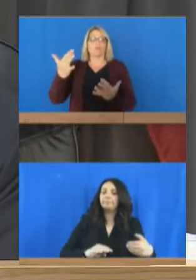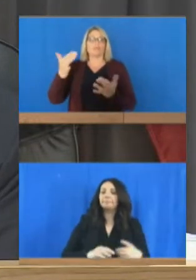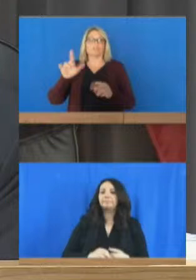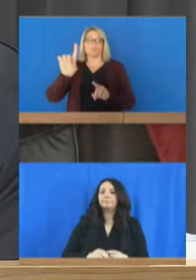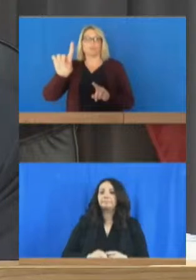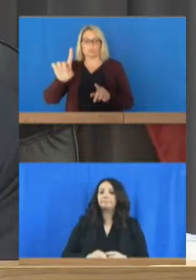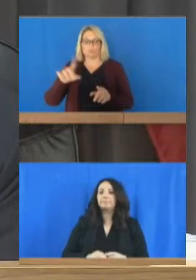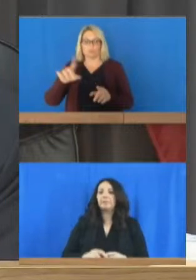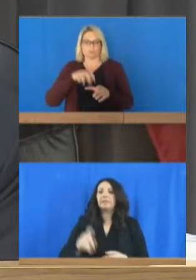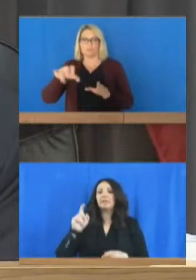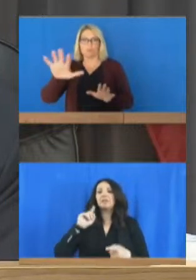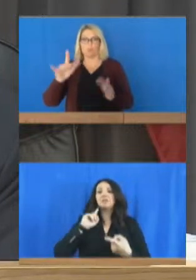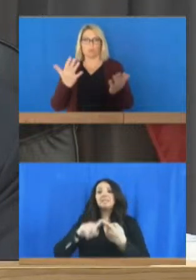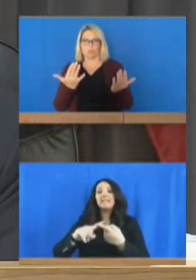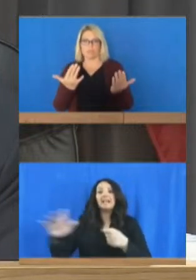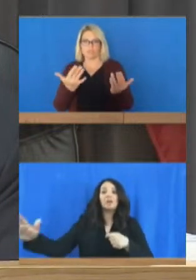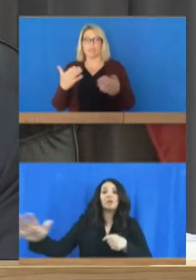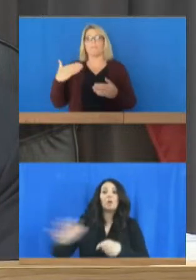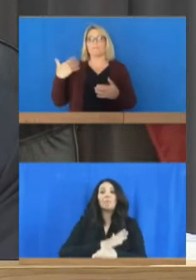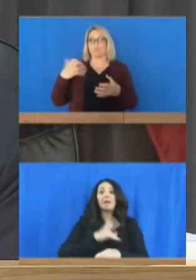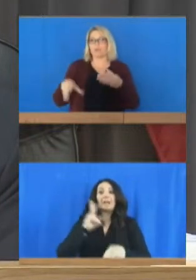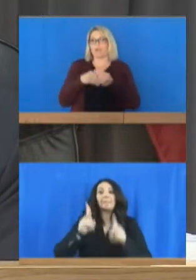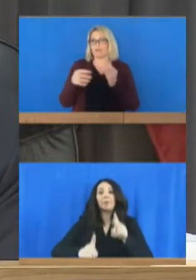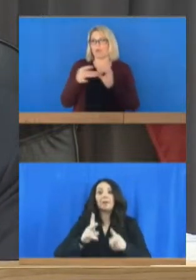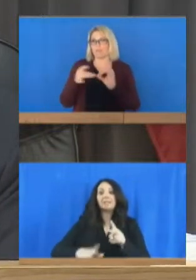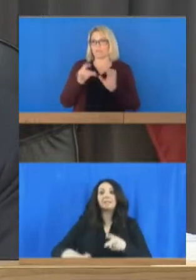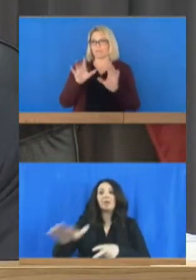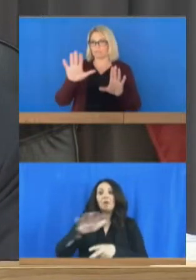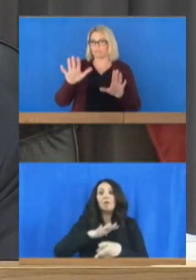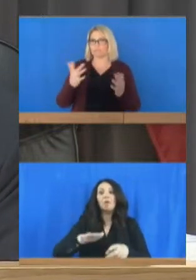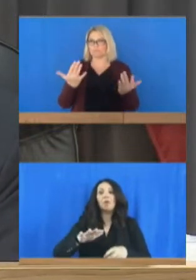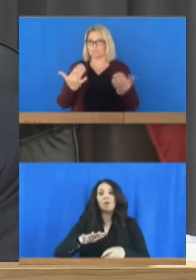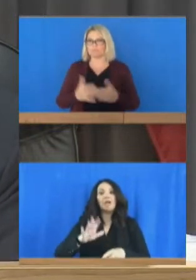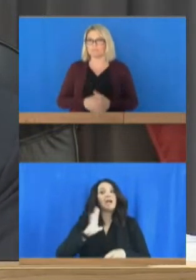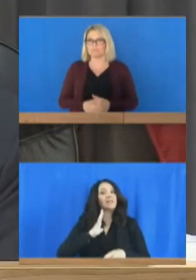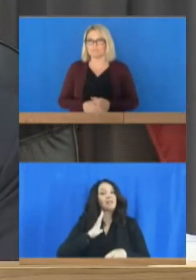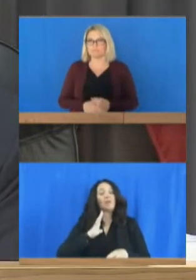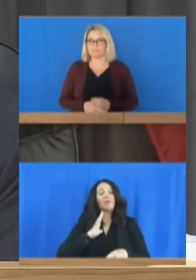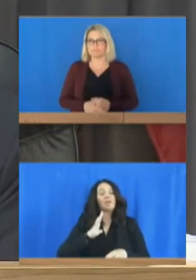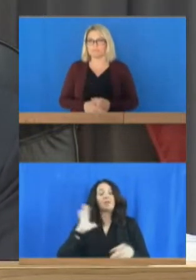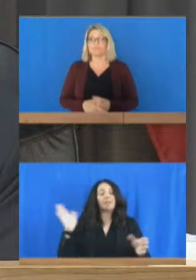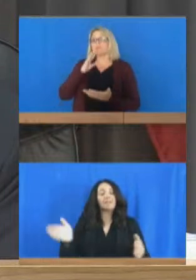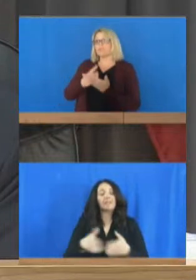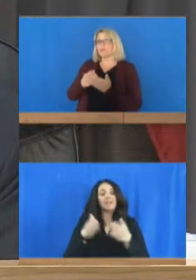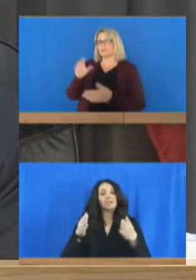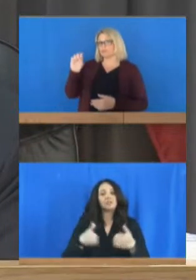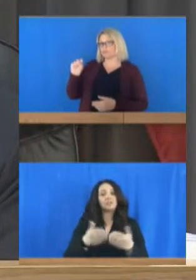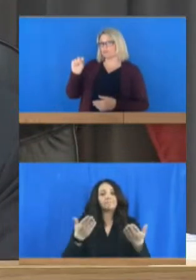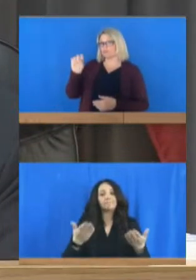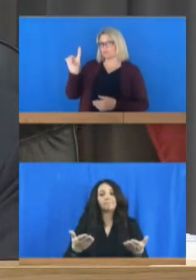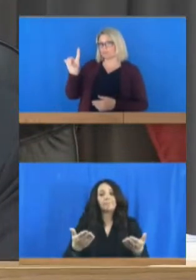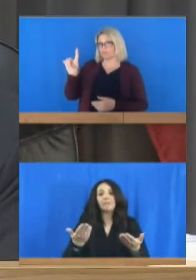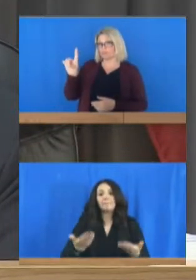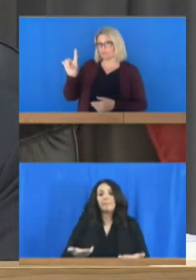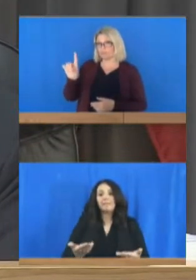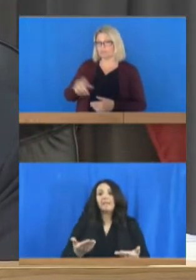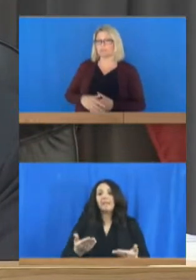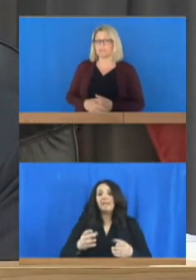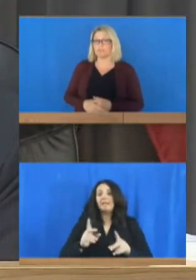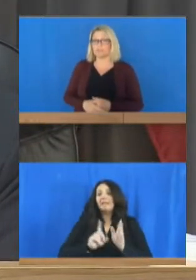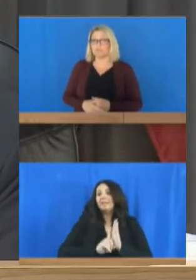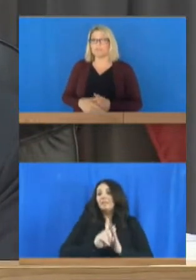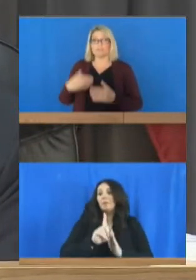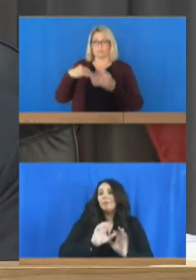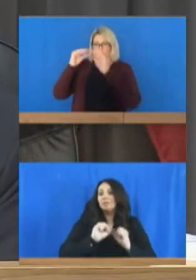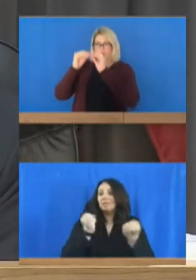got a 6,000 person wait list from this morning as the new age range was announced. So we're seeing a